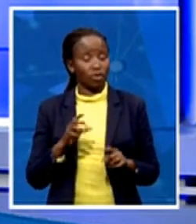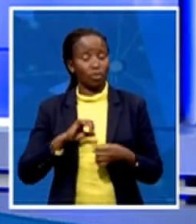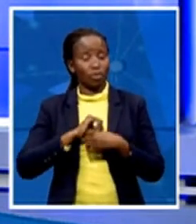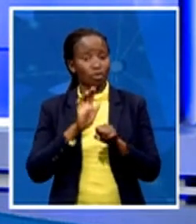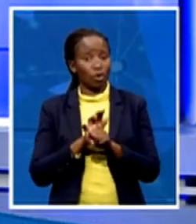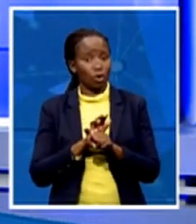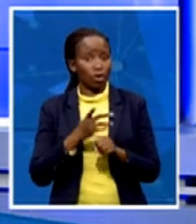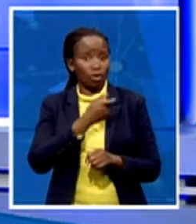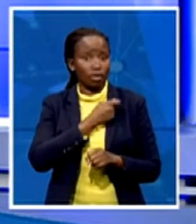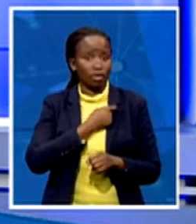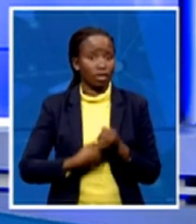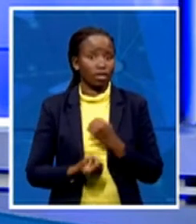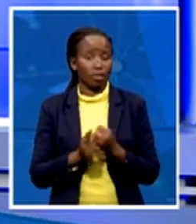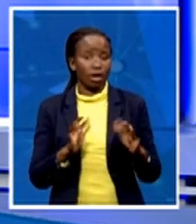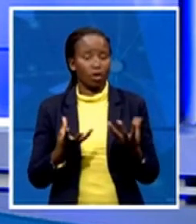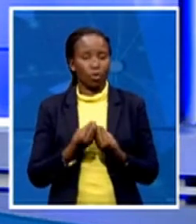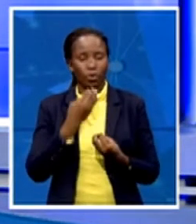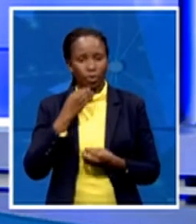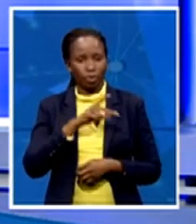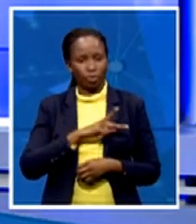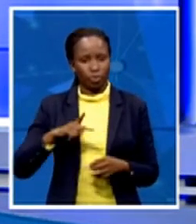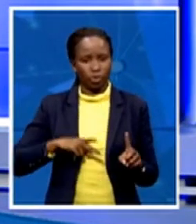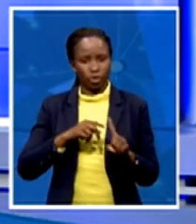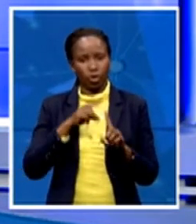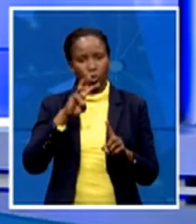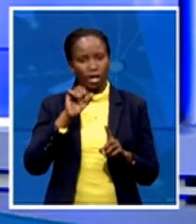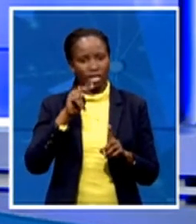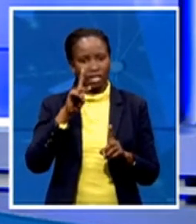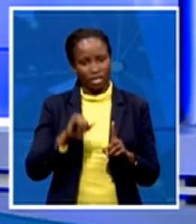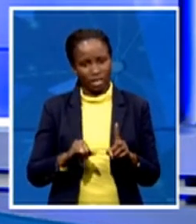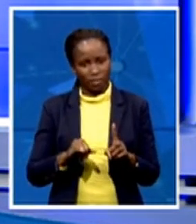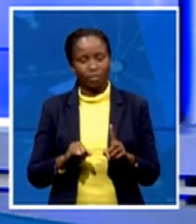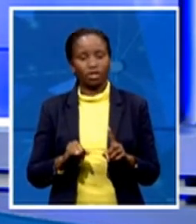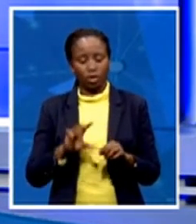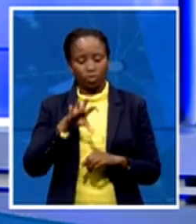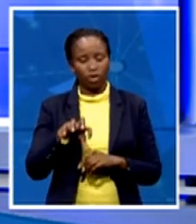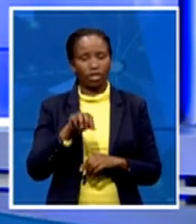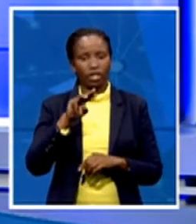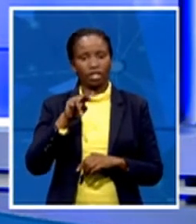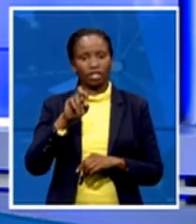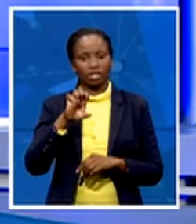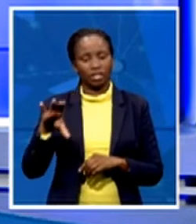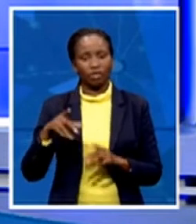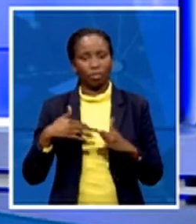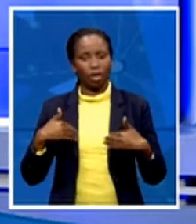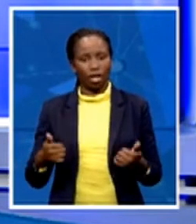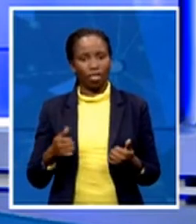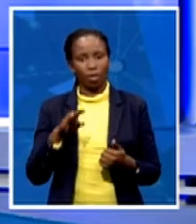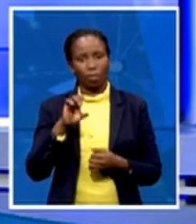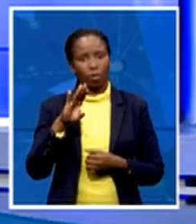Winde on COVID-19. The province's MEC for Health, Noma French Mbombo, giving an update on the vaccination